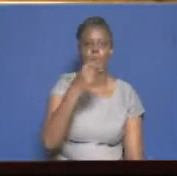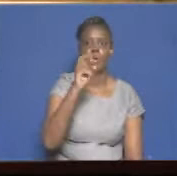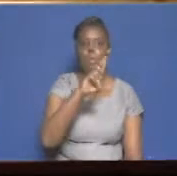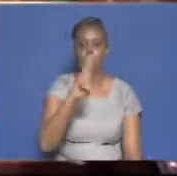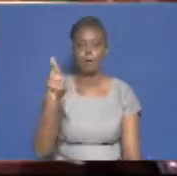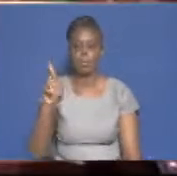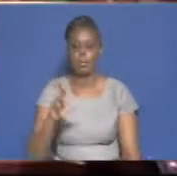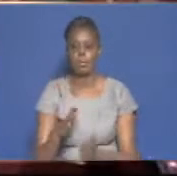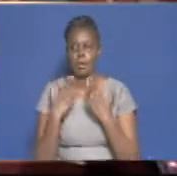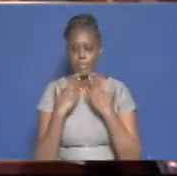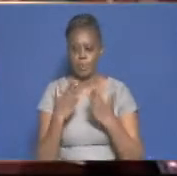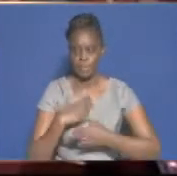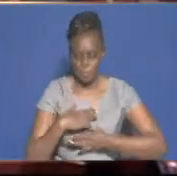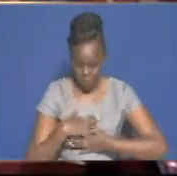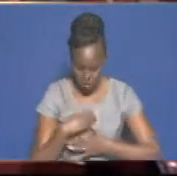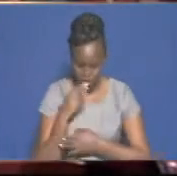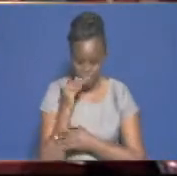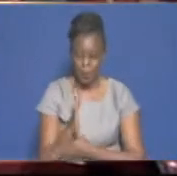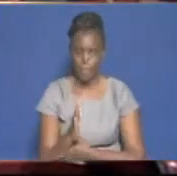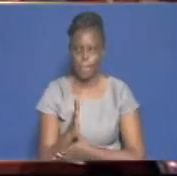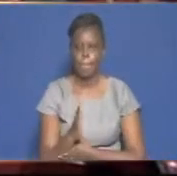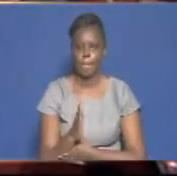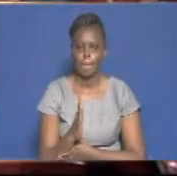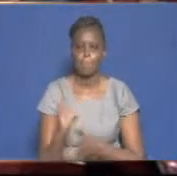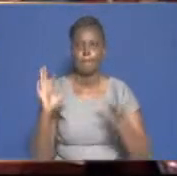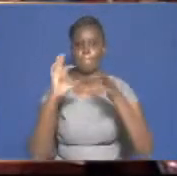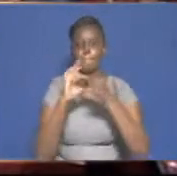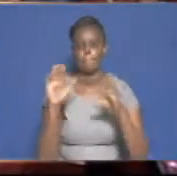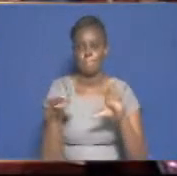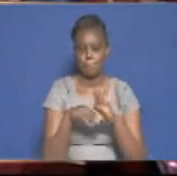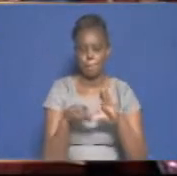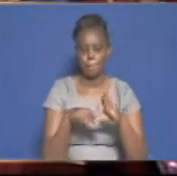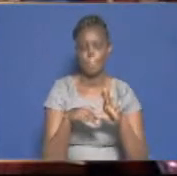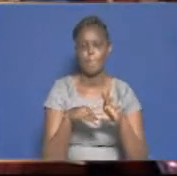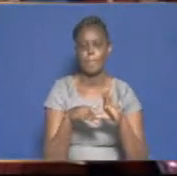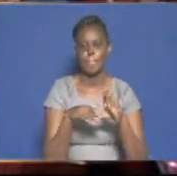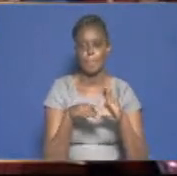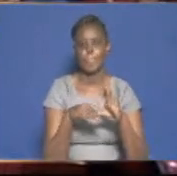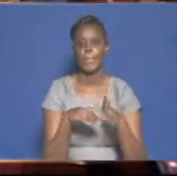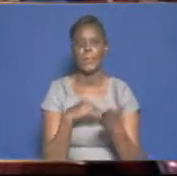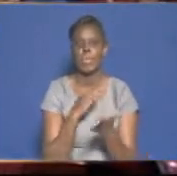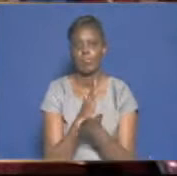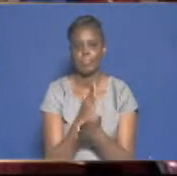Thank you, Mr. Speaker. Mr. Speaker, I want to join my colleagues really